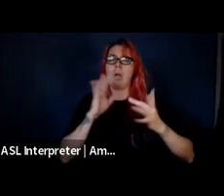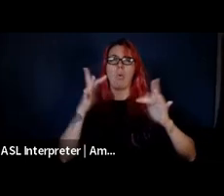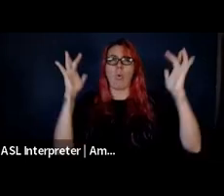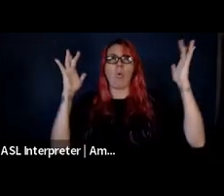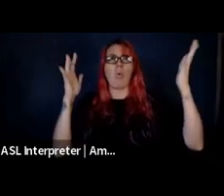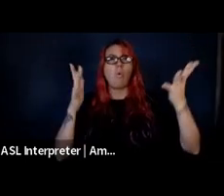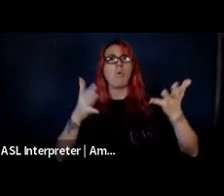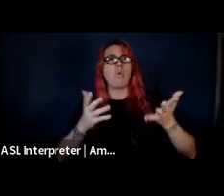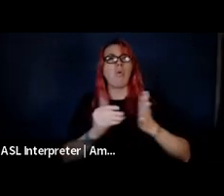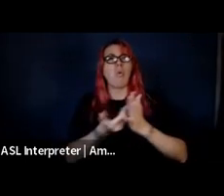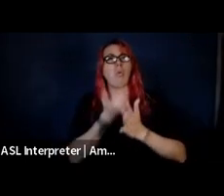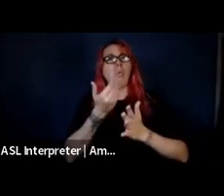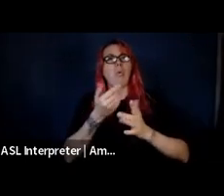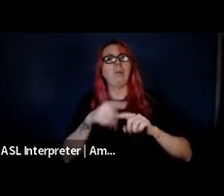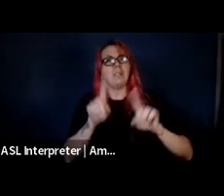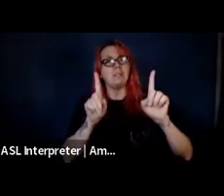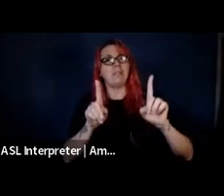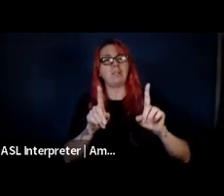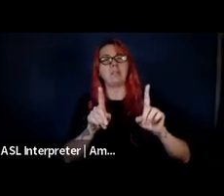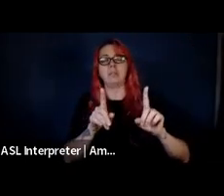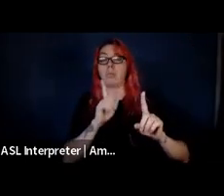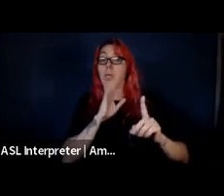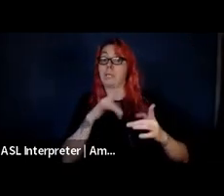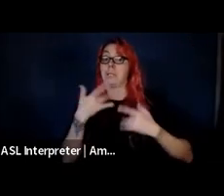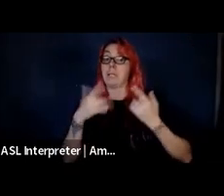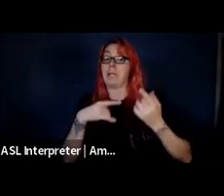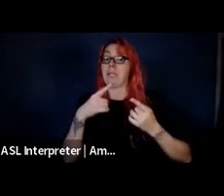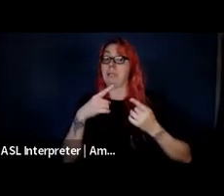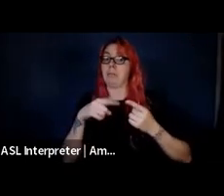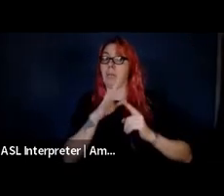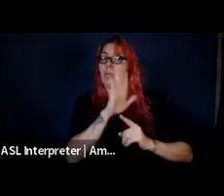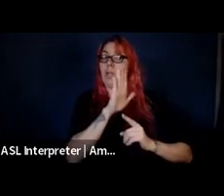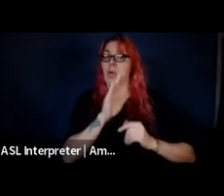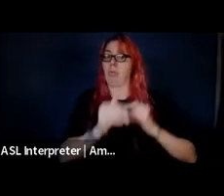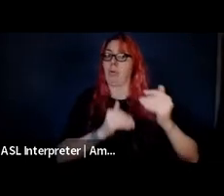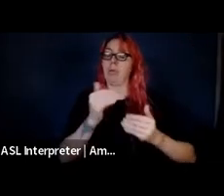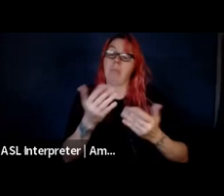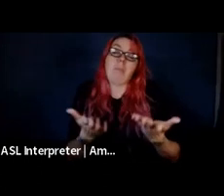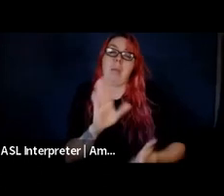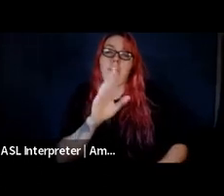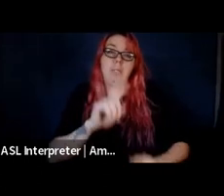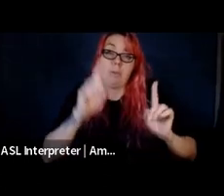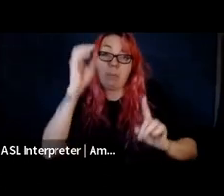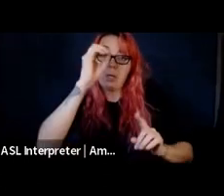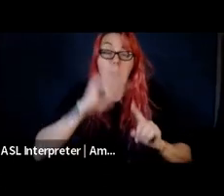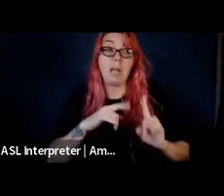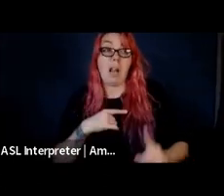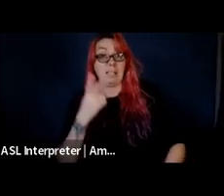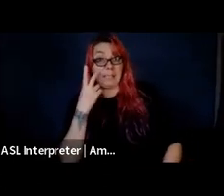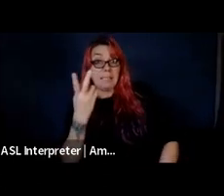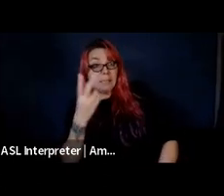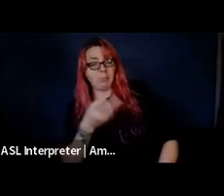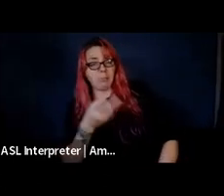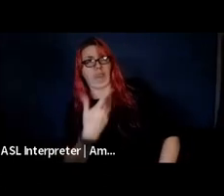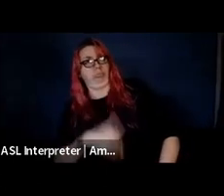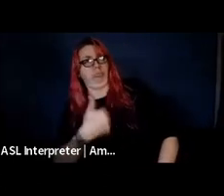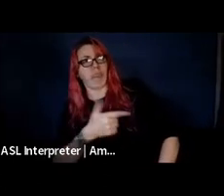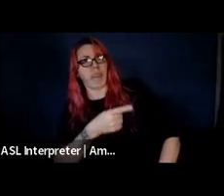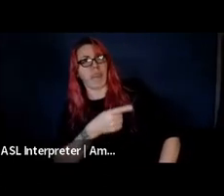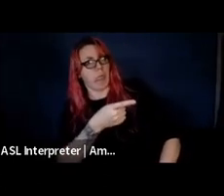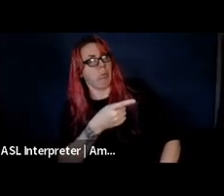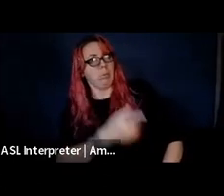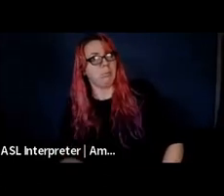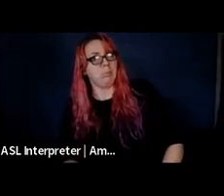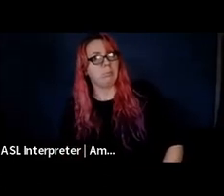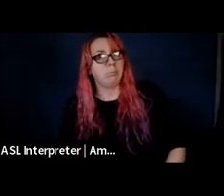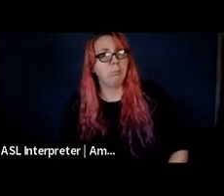some of how we can see this move and progress. But again, you all might have different takes on that, right? And again, something that you see about the